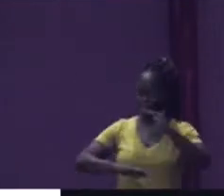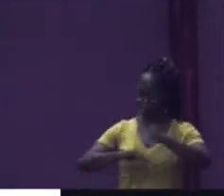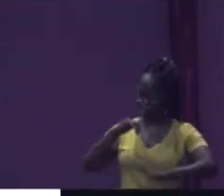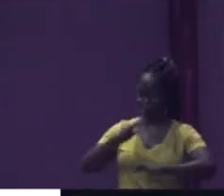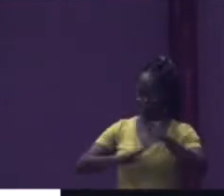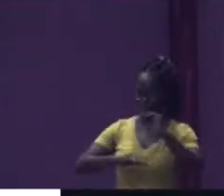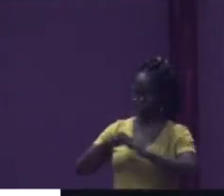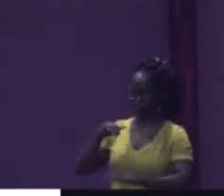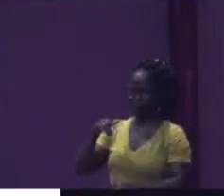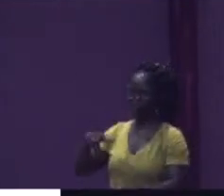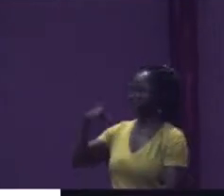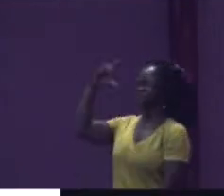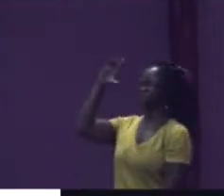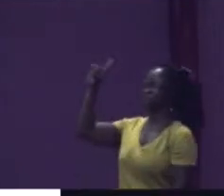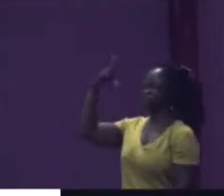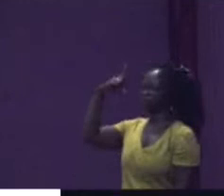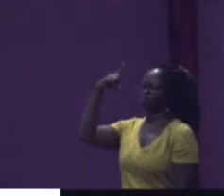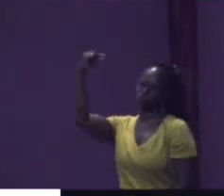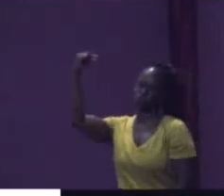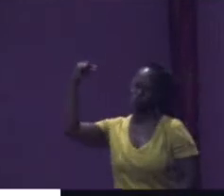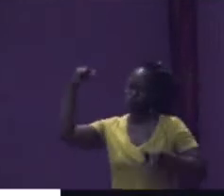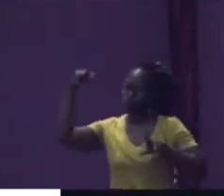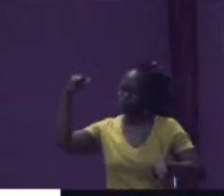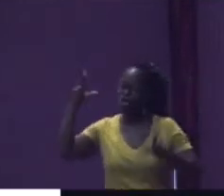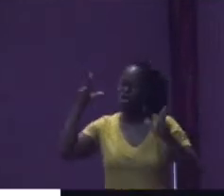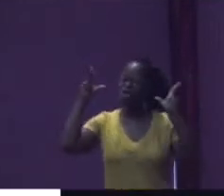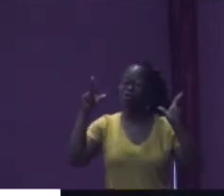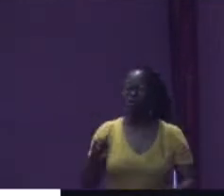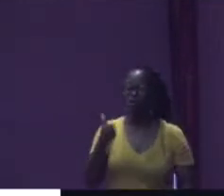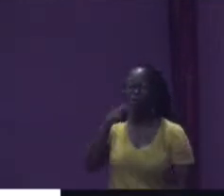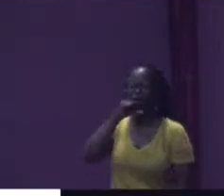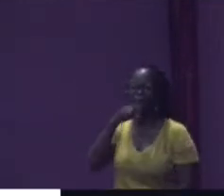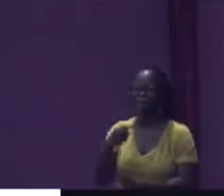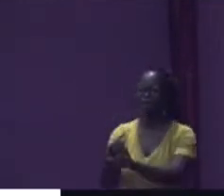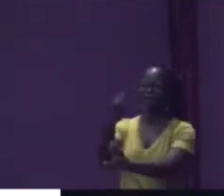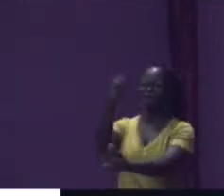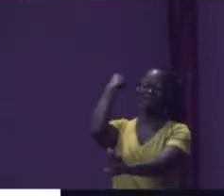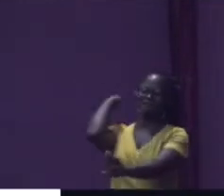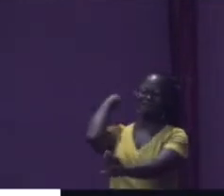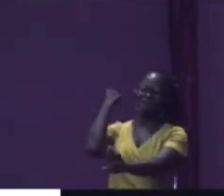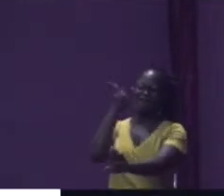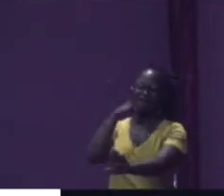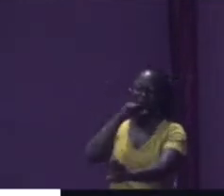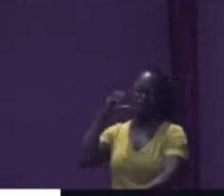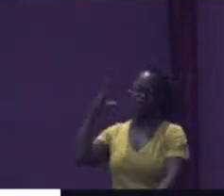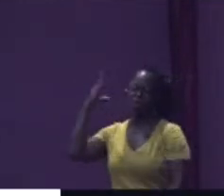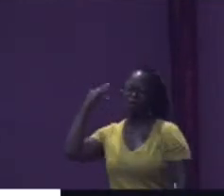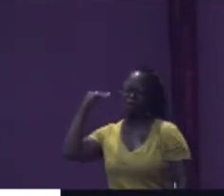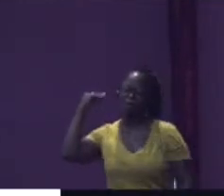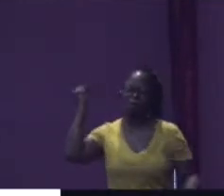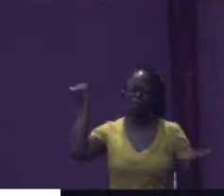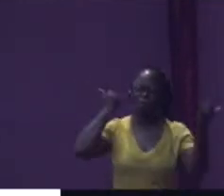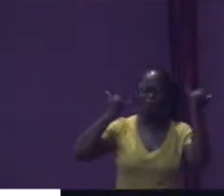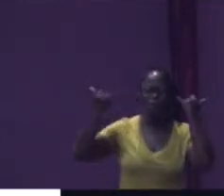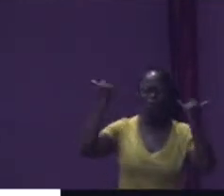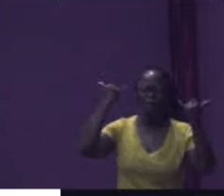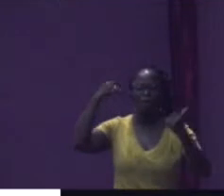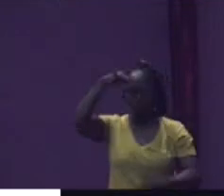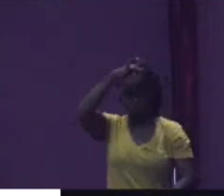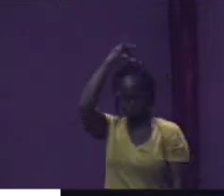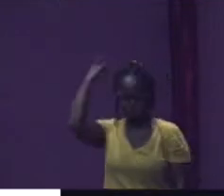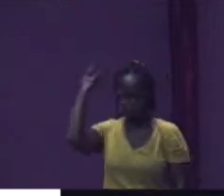like her mother, who would hear the voices of spirit midwives guiding her. And she said, I